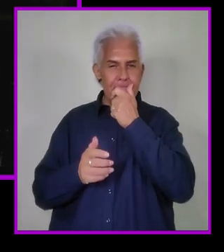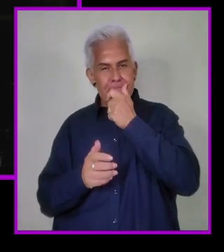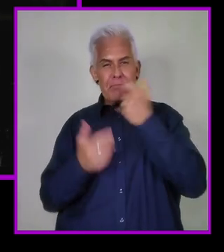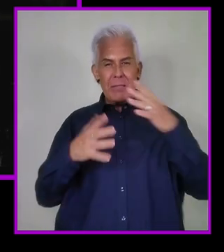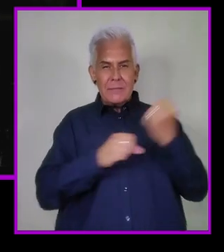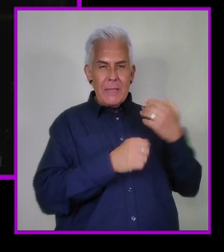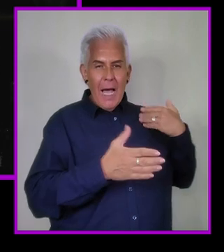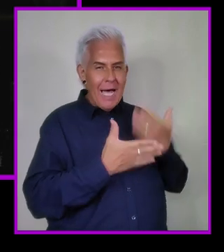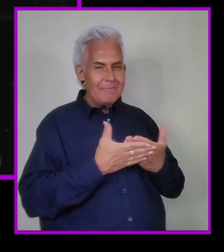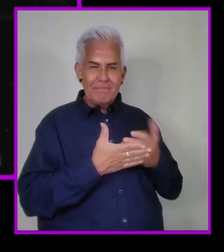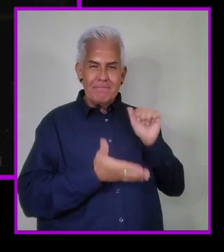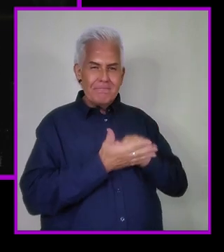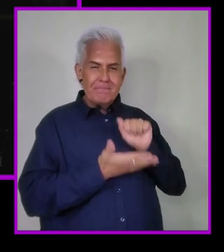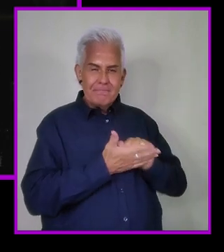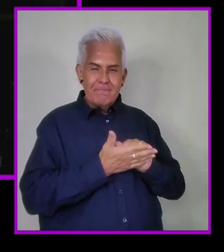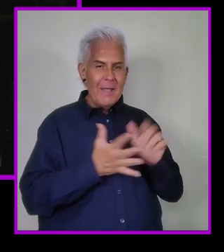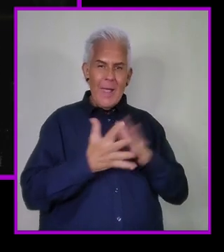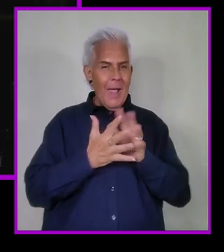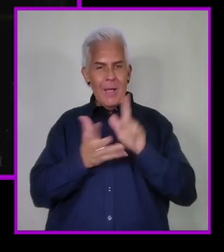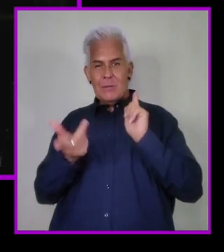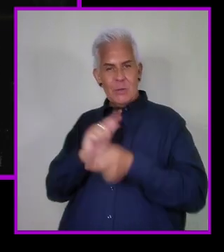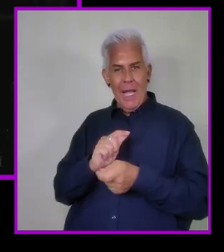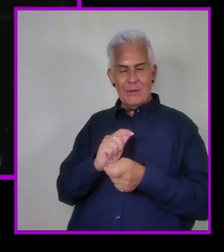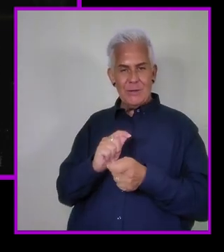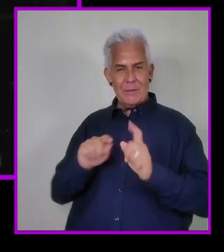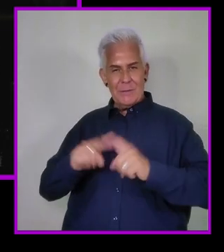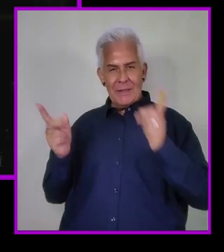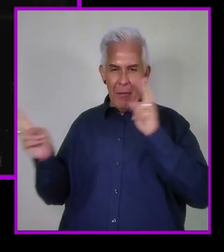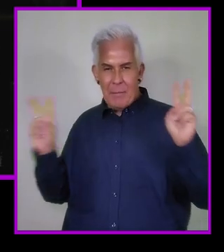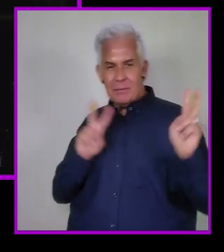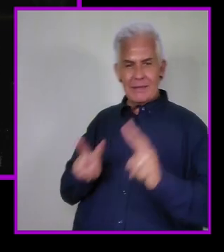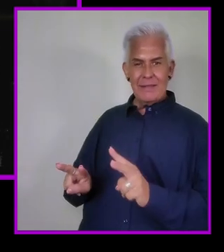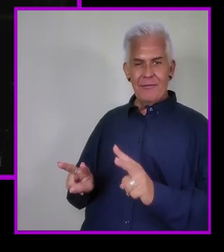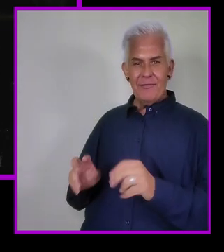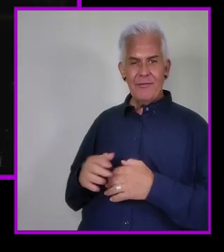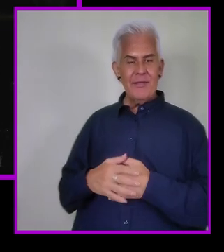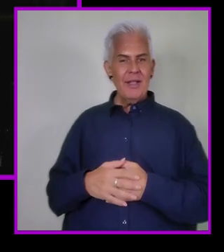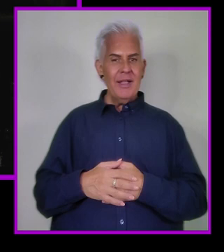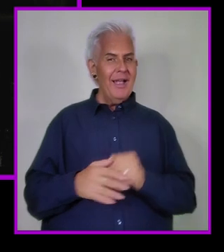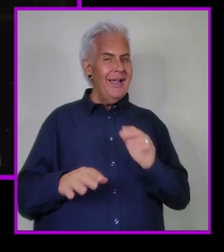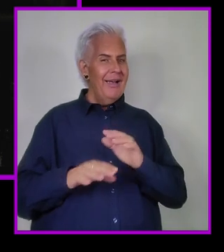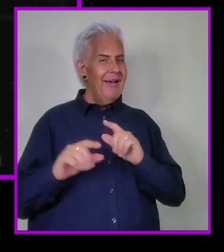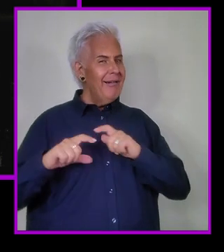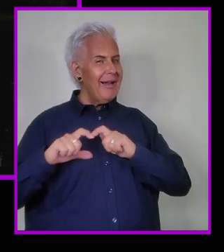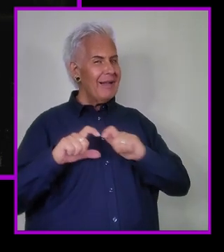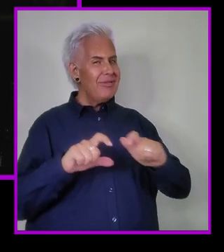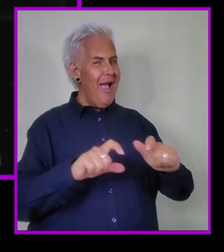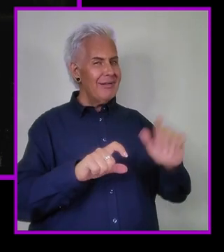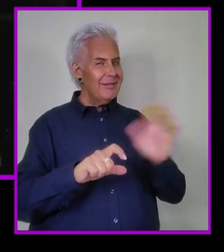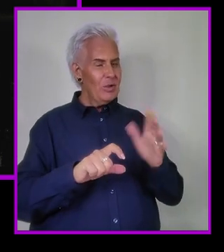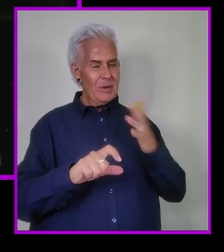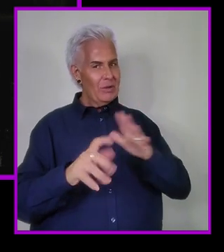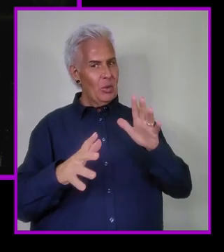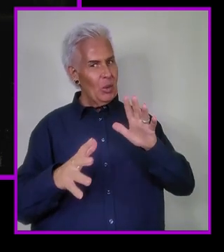done before hasn't worked. Yeah. So how do we flip it? How do we look rather at it than carrying on down a track of trying to make it work when it just can't? You